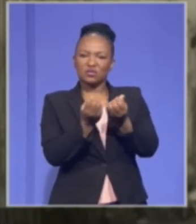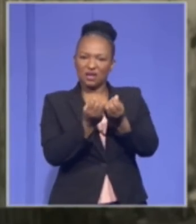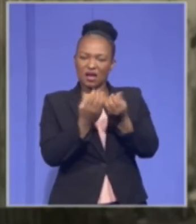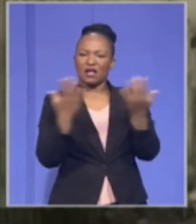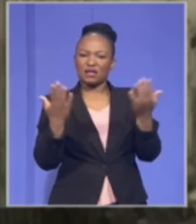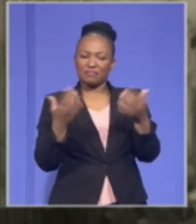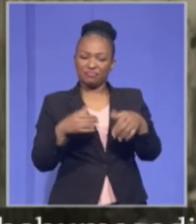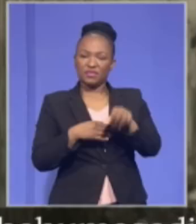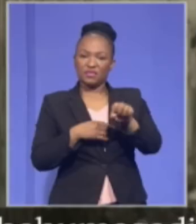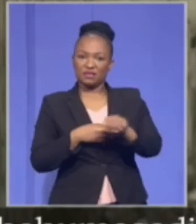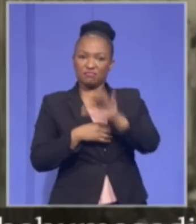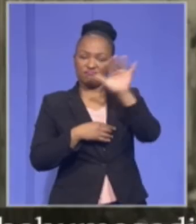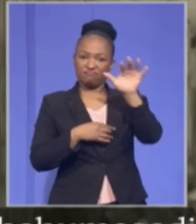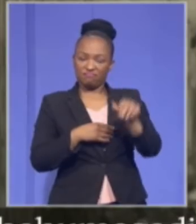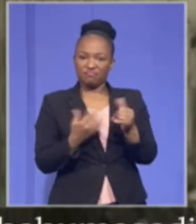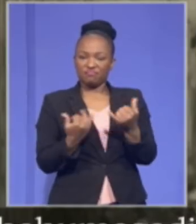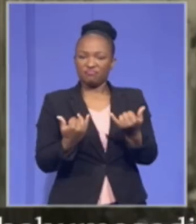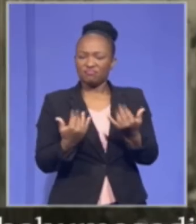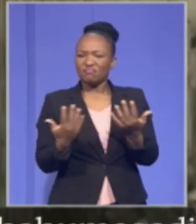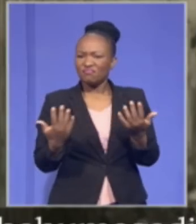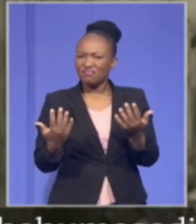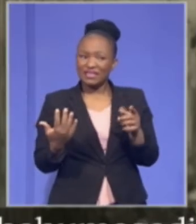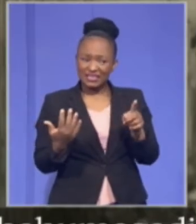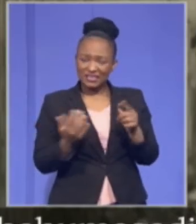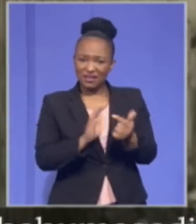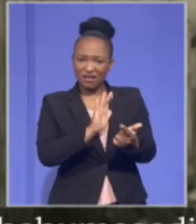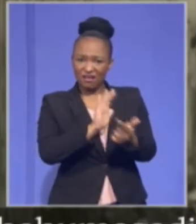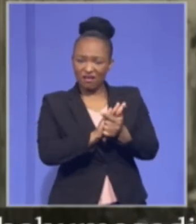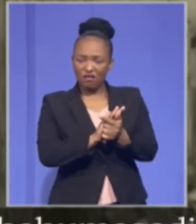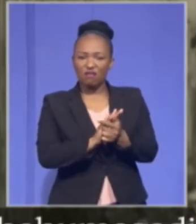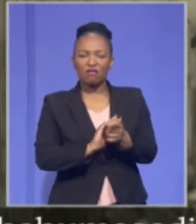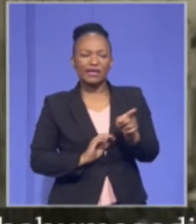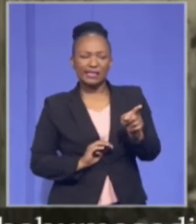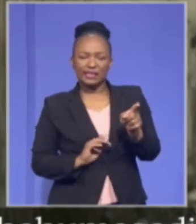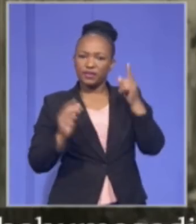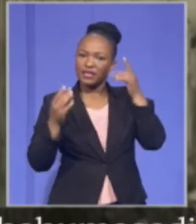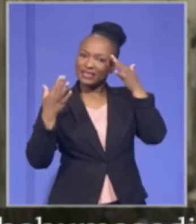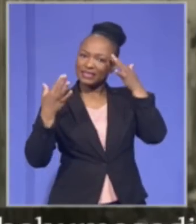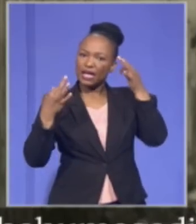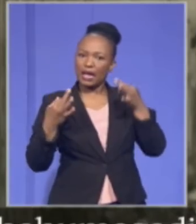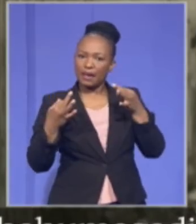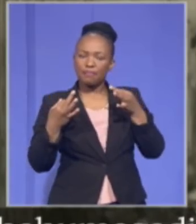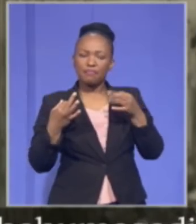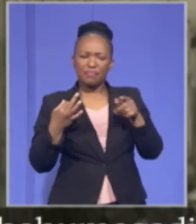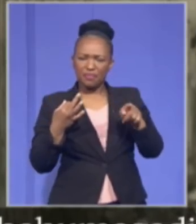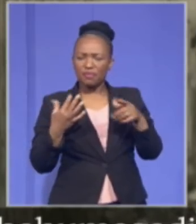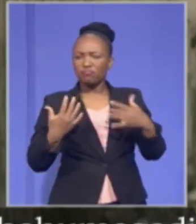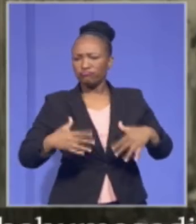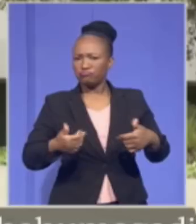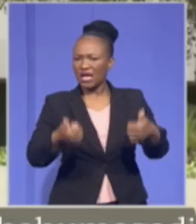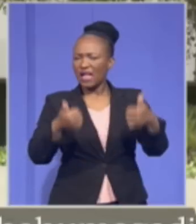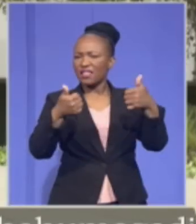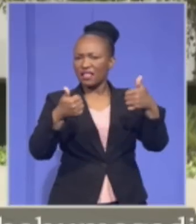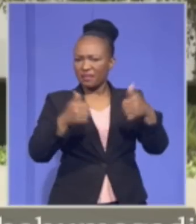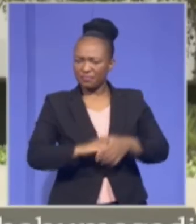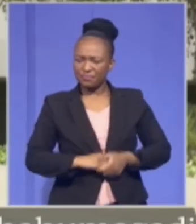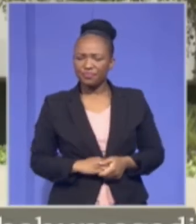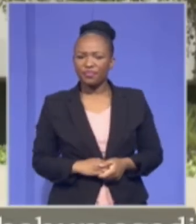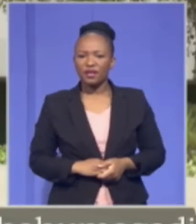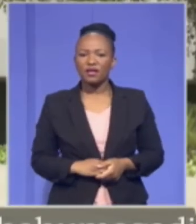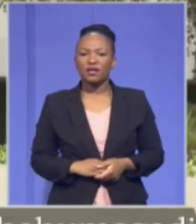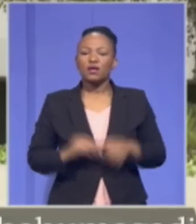South Africa ebile ke step se yang directioning e hantle haholo. Mofatlhoši